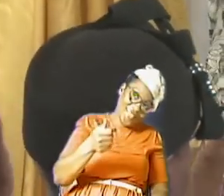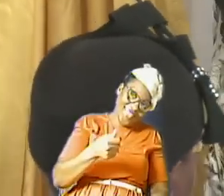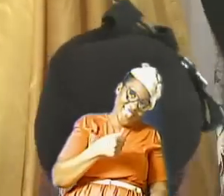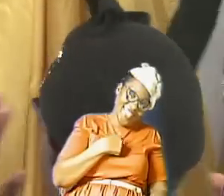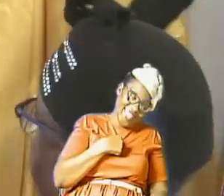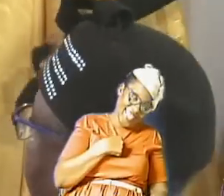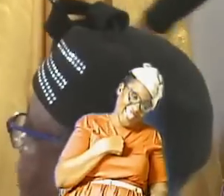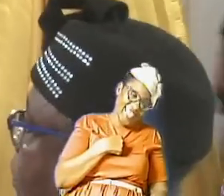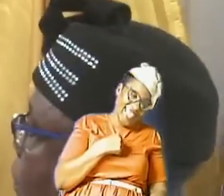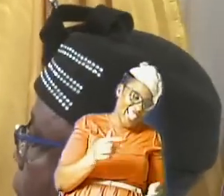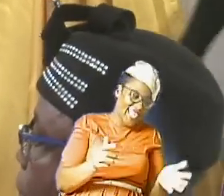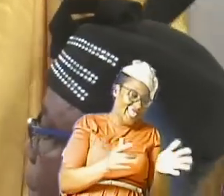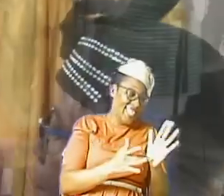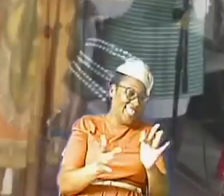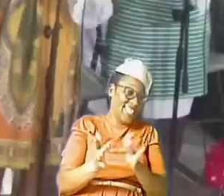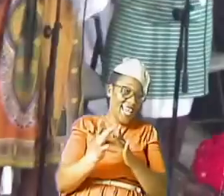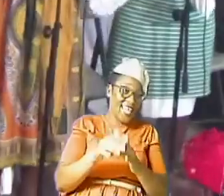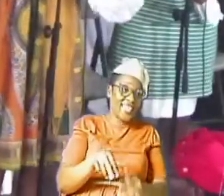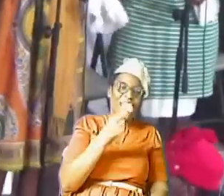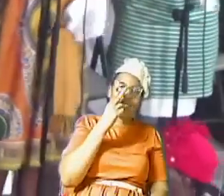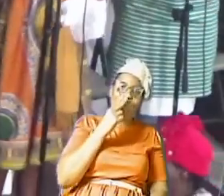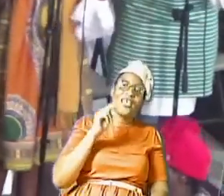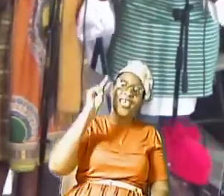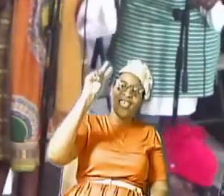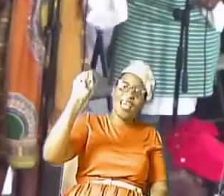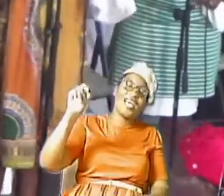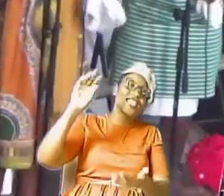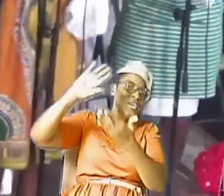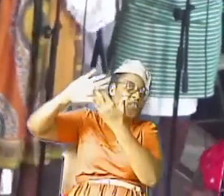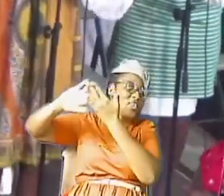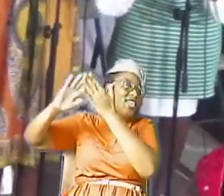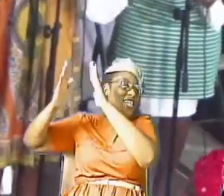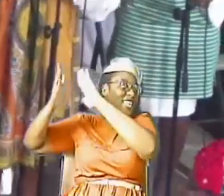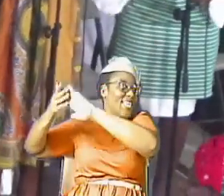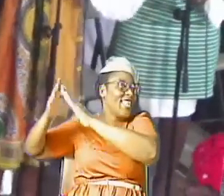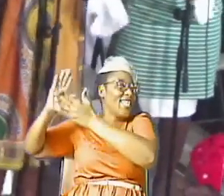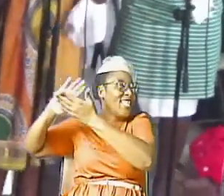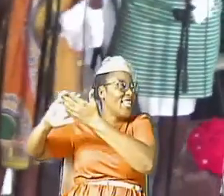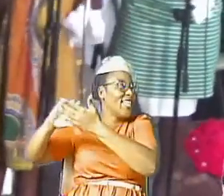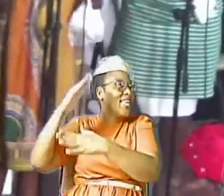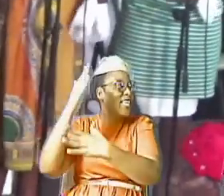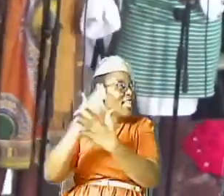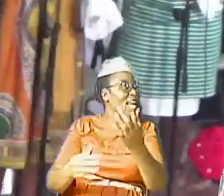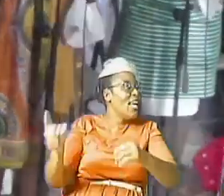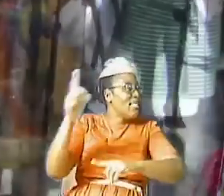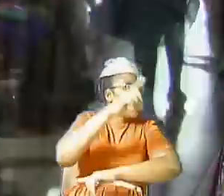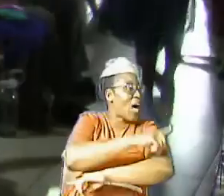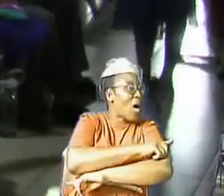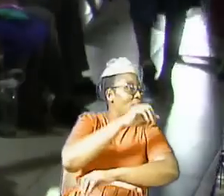For you and for me, Jesus, the sweet memory.